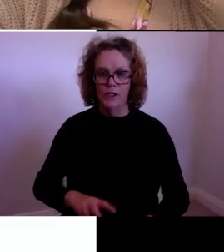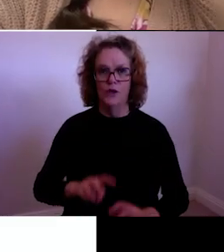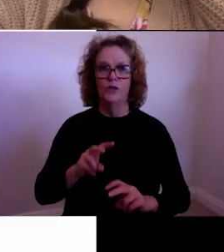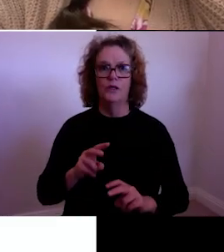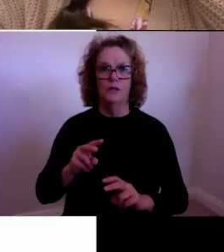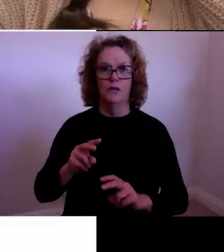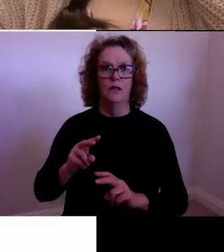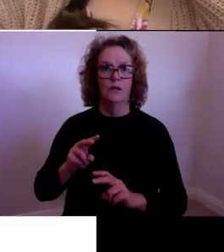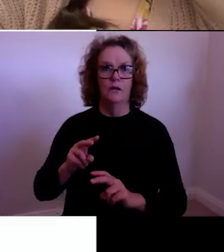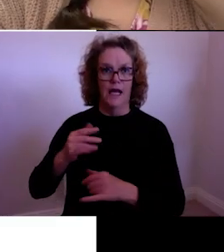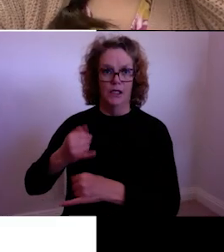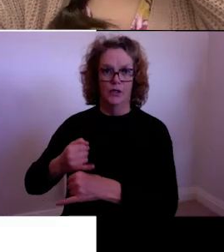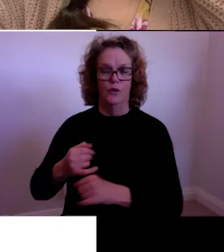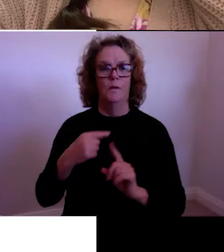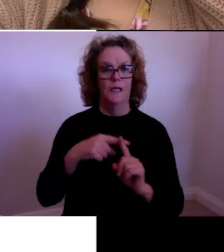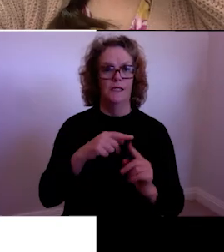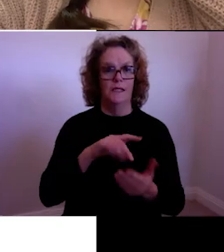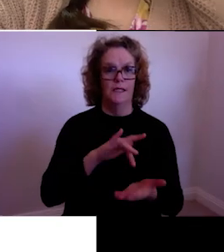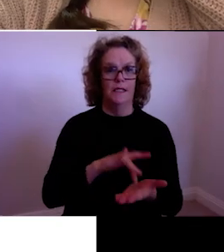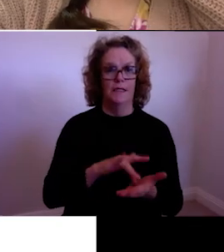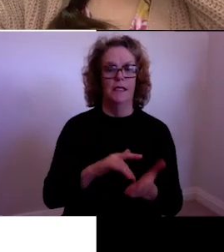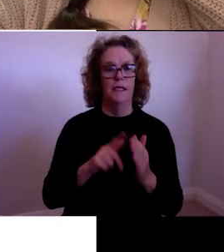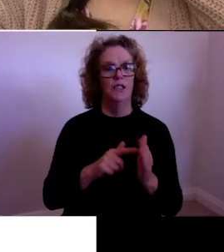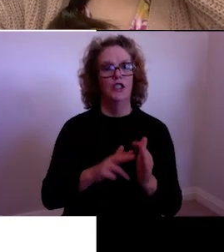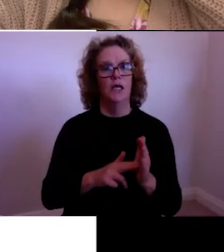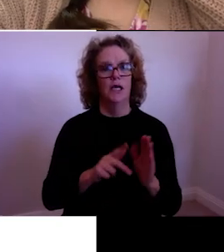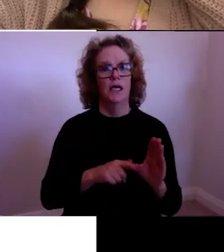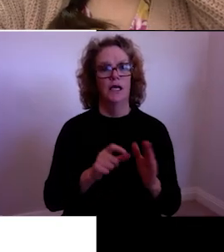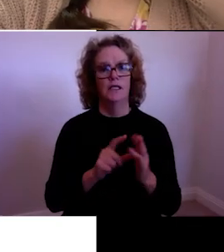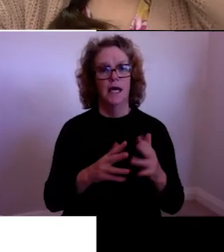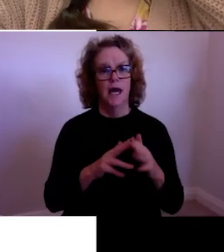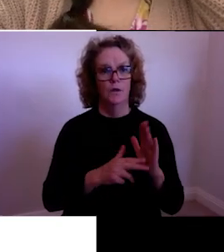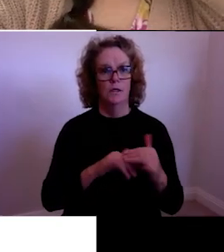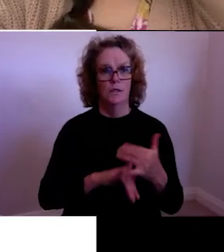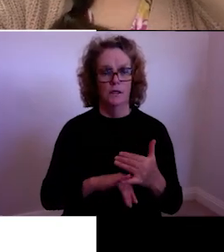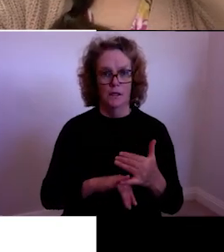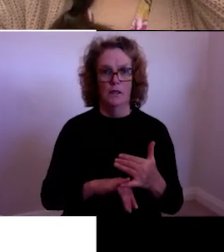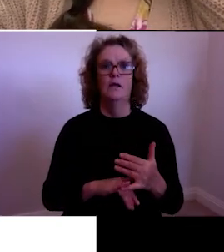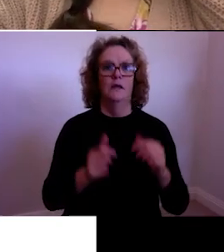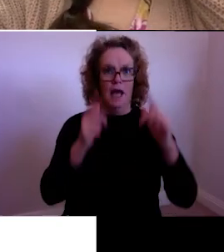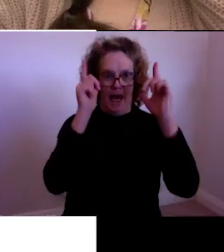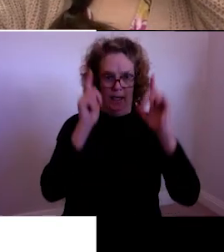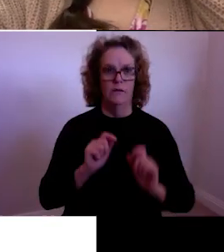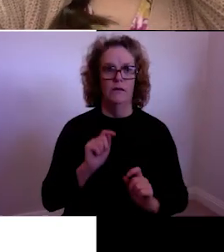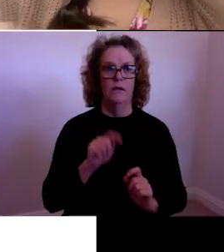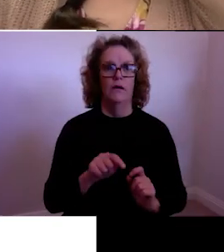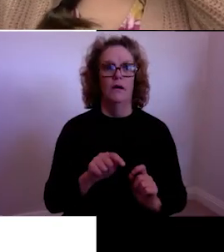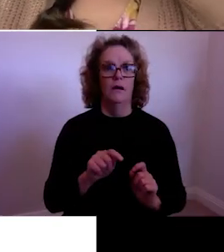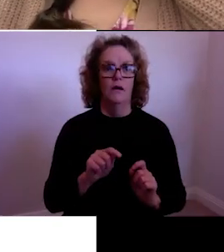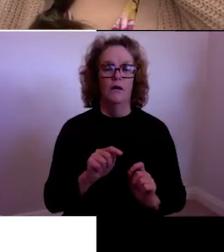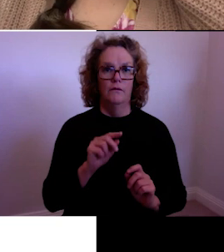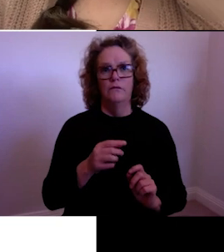Centre. Jenny Downs, Head of Child Disability at the Kids Research Institute and the